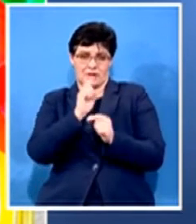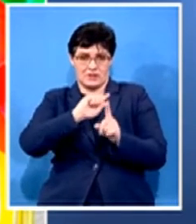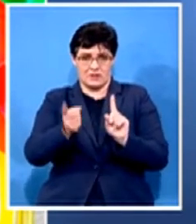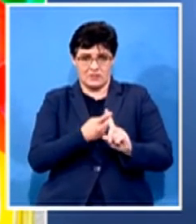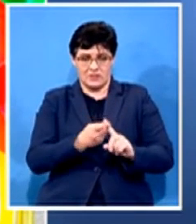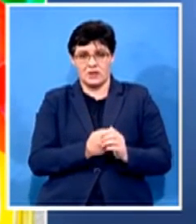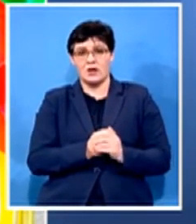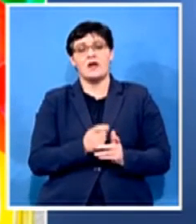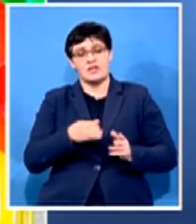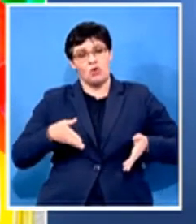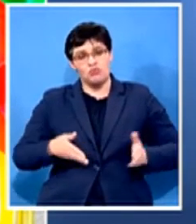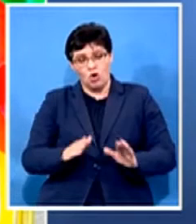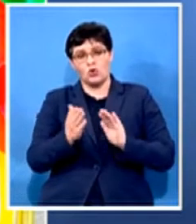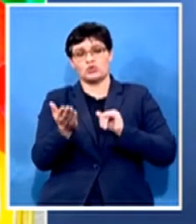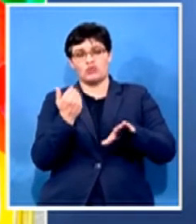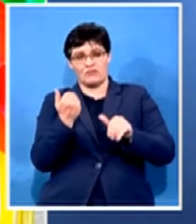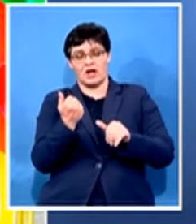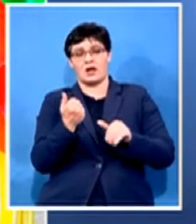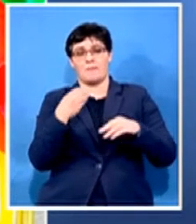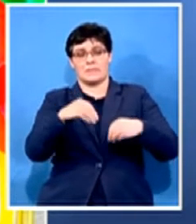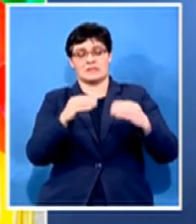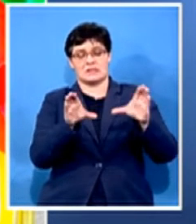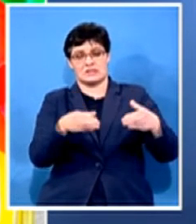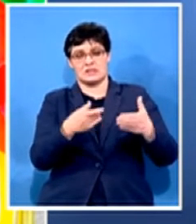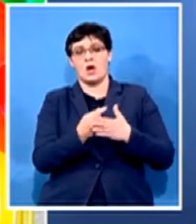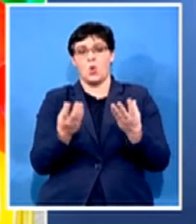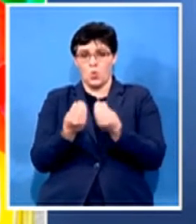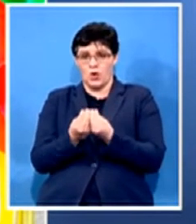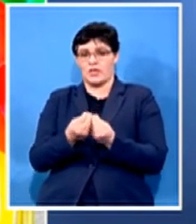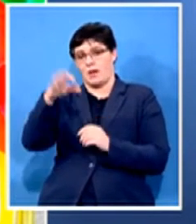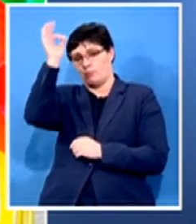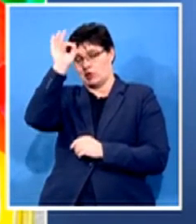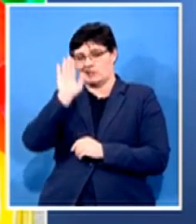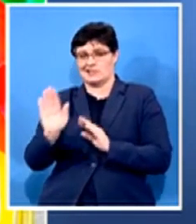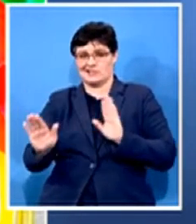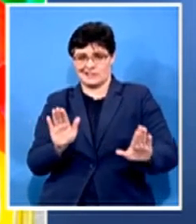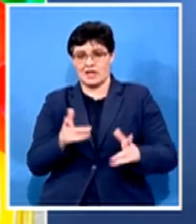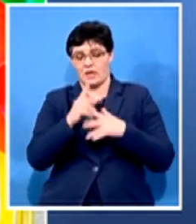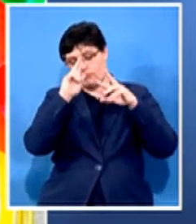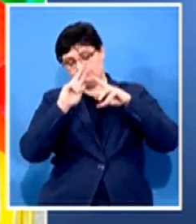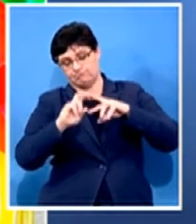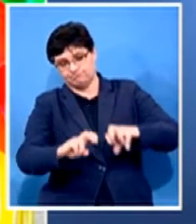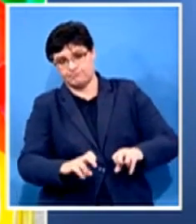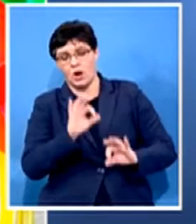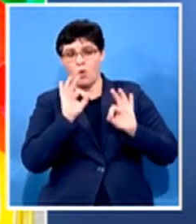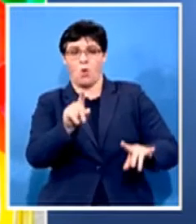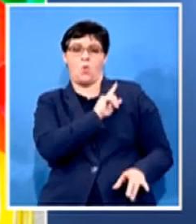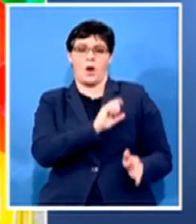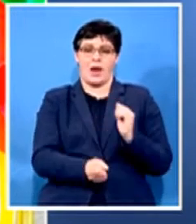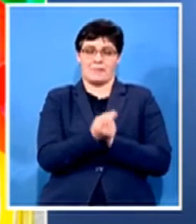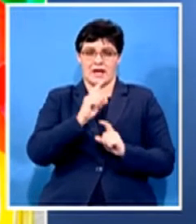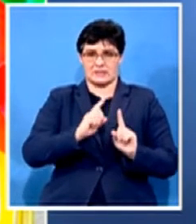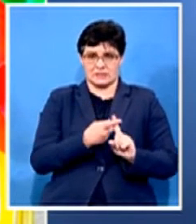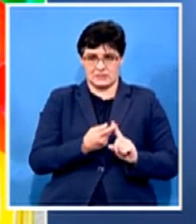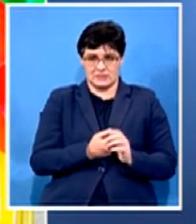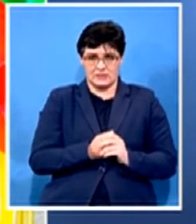Corporation alongside the South African Police Service. They will investigate the exact cause of that collision, and as soon as the results are known, they